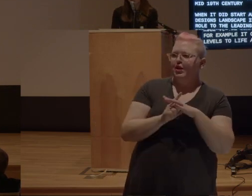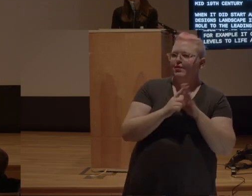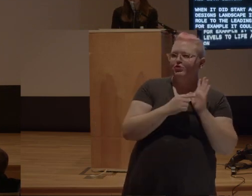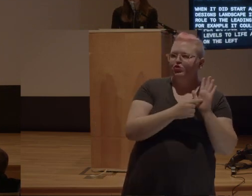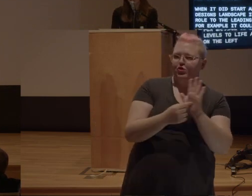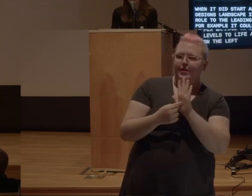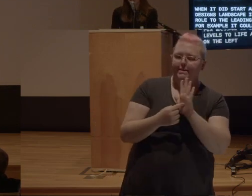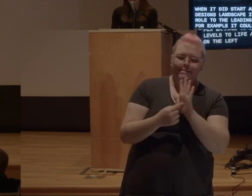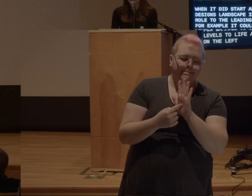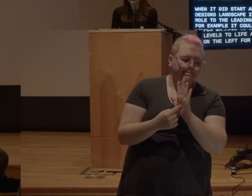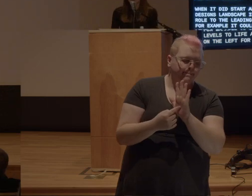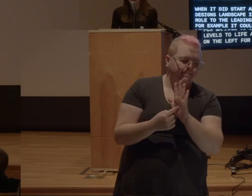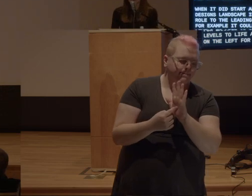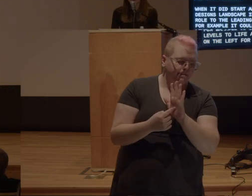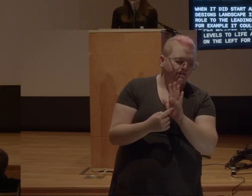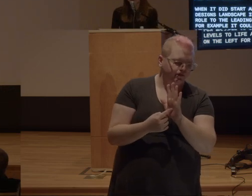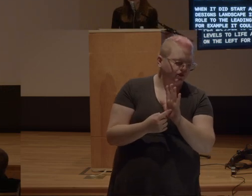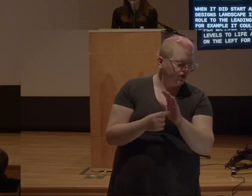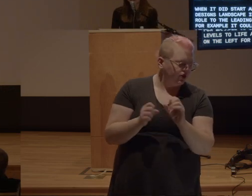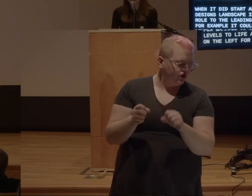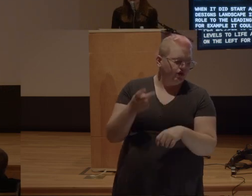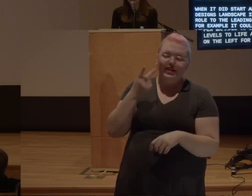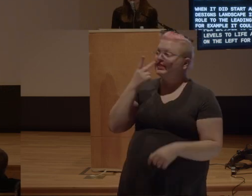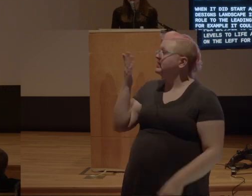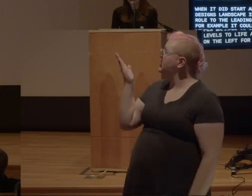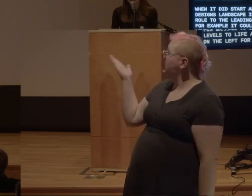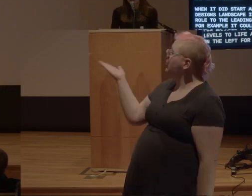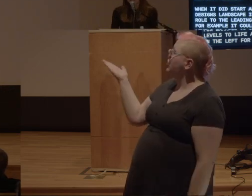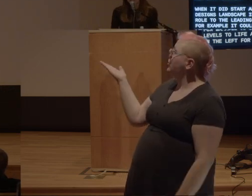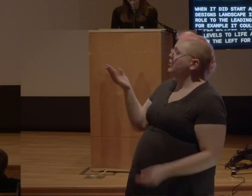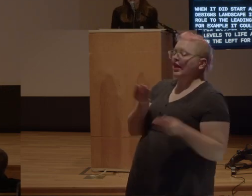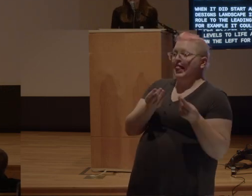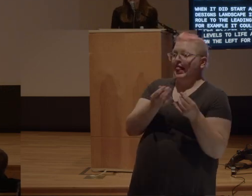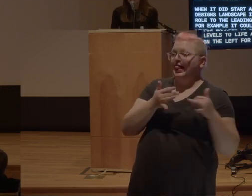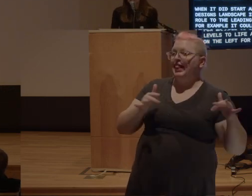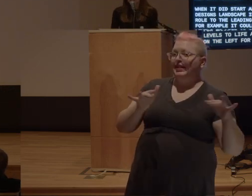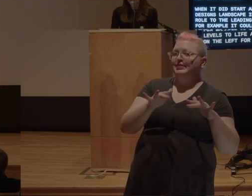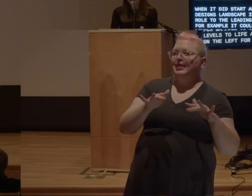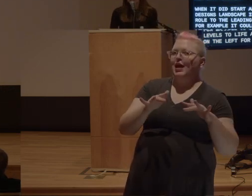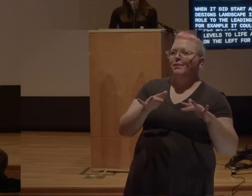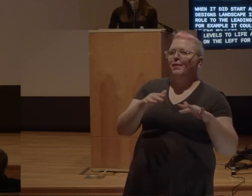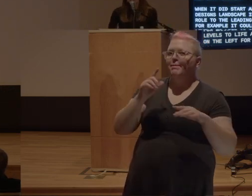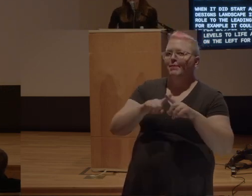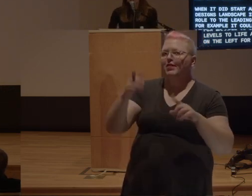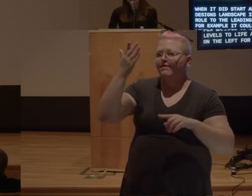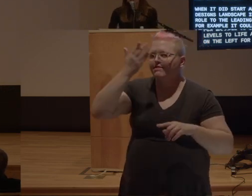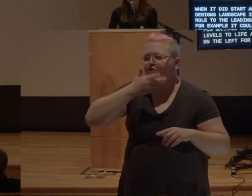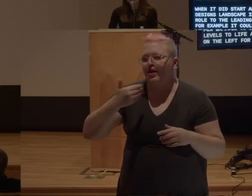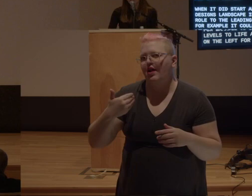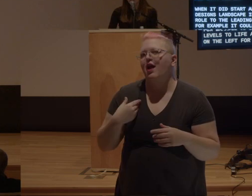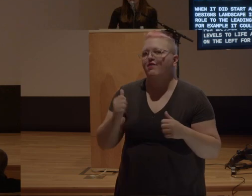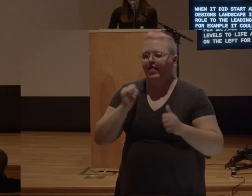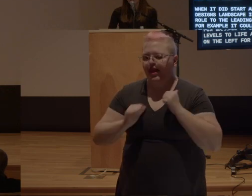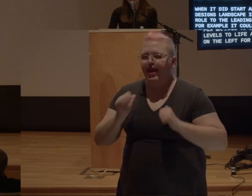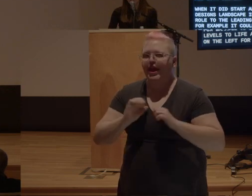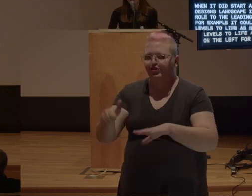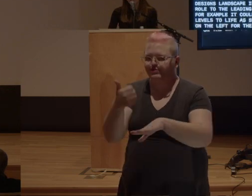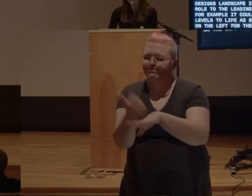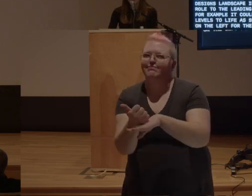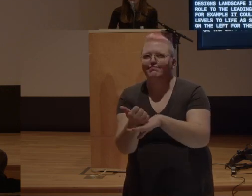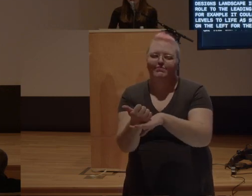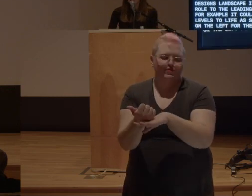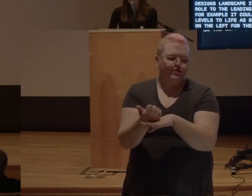left for the play The Storehouse of Loyal Retainers. Or it could serve as an attractive foil to the beauty of fashionable